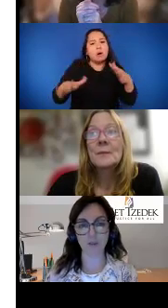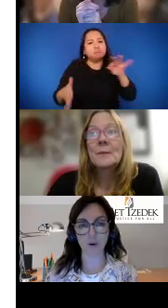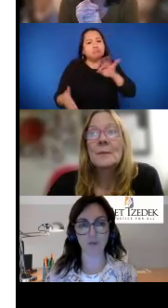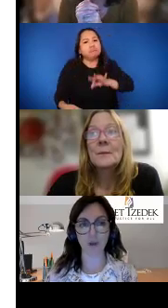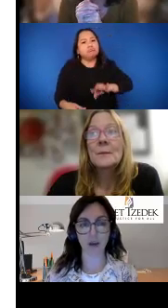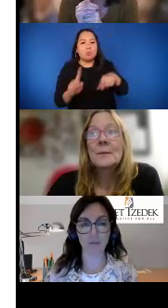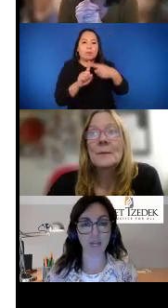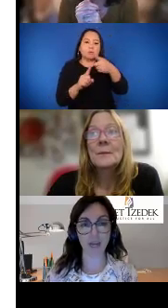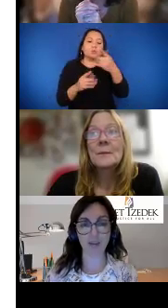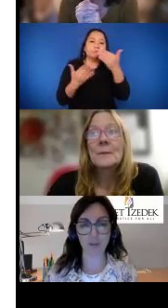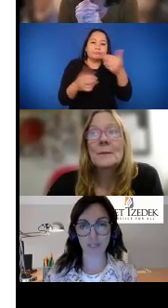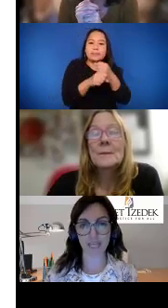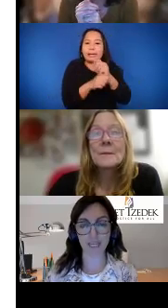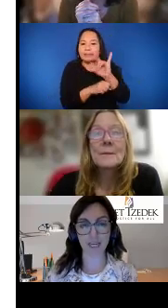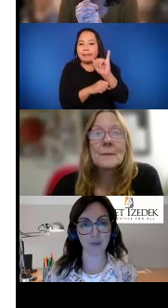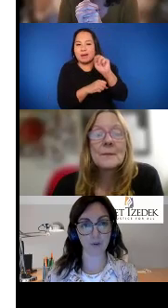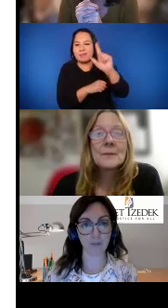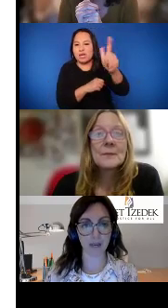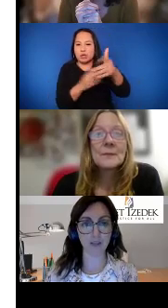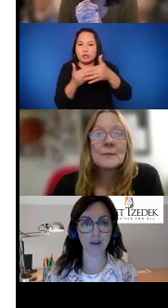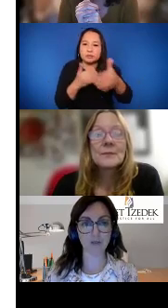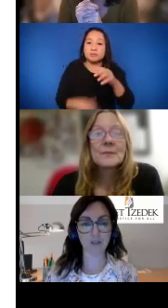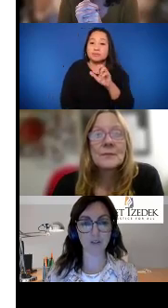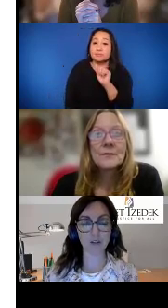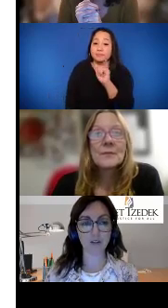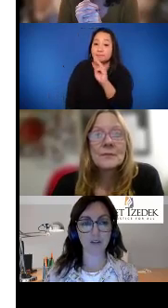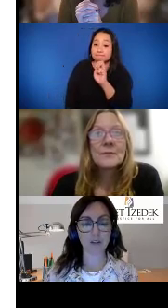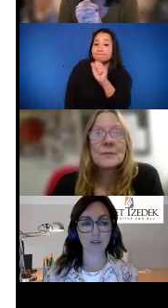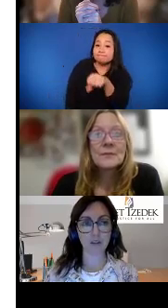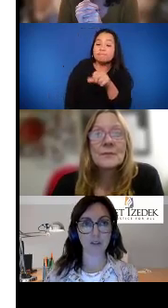that involve money having been taken out of your bank account,